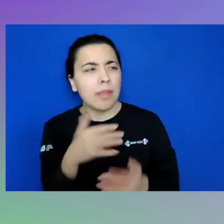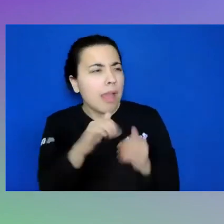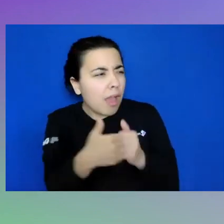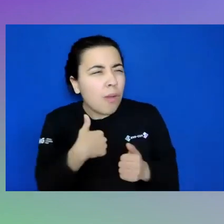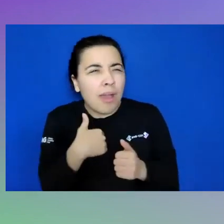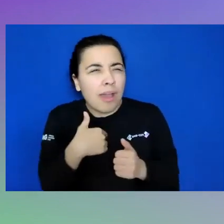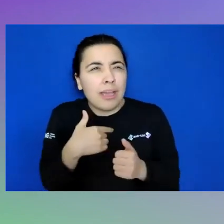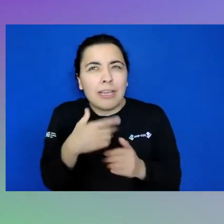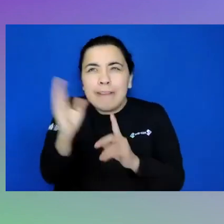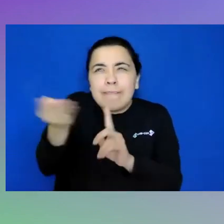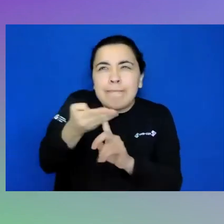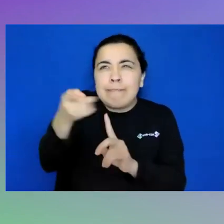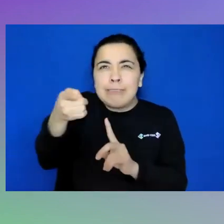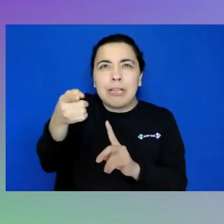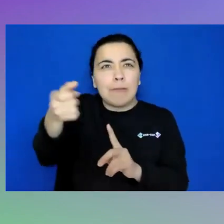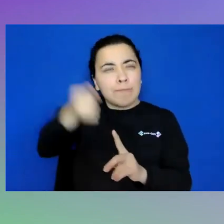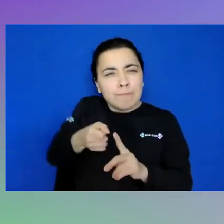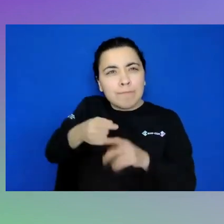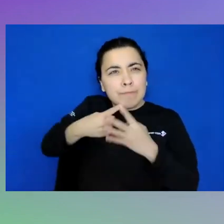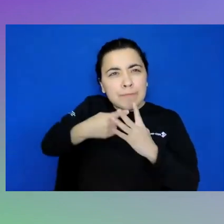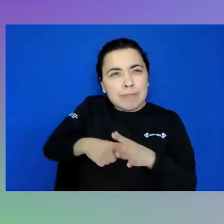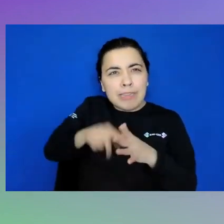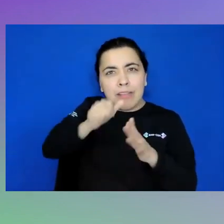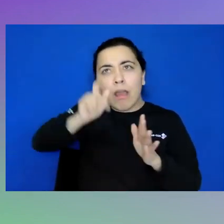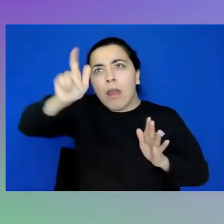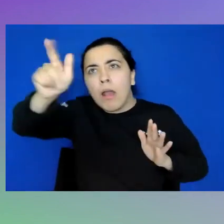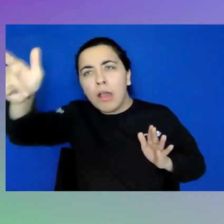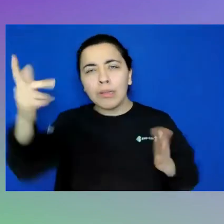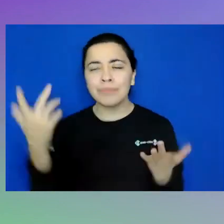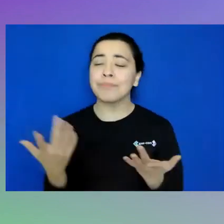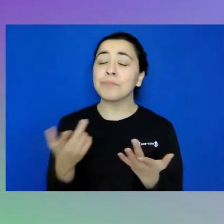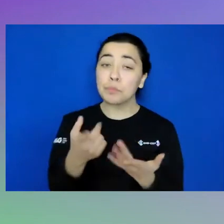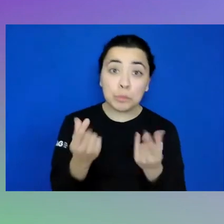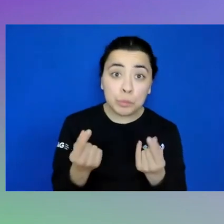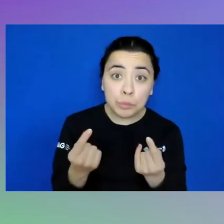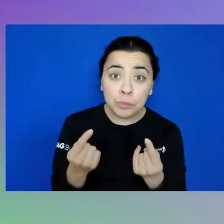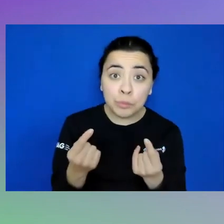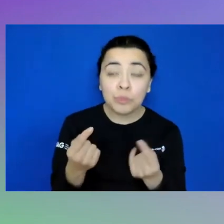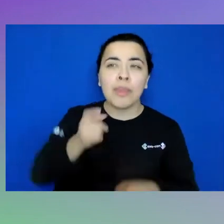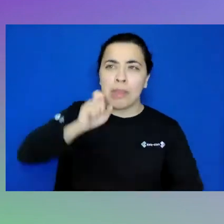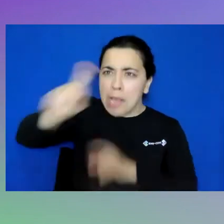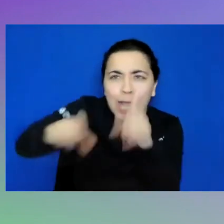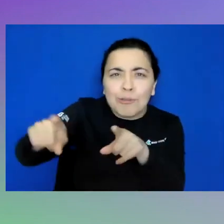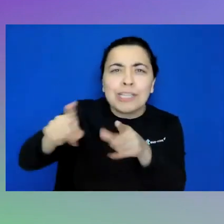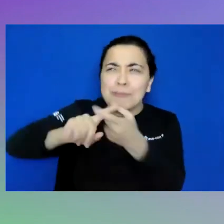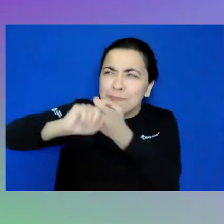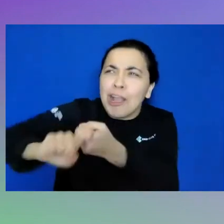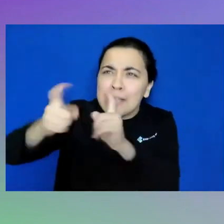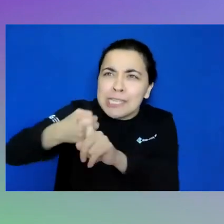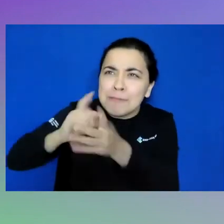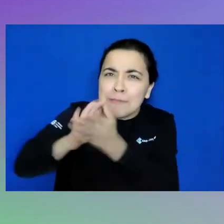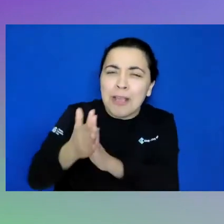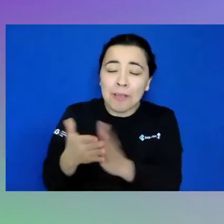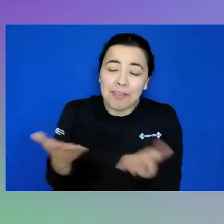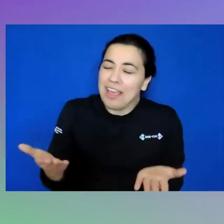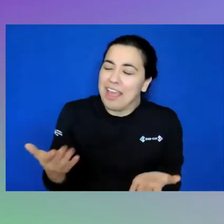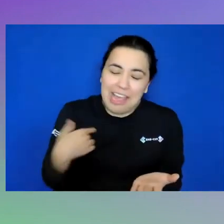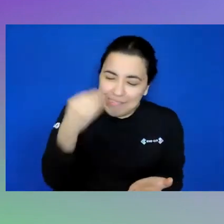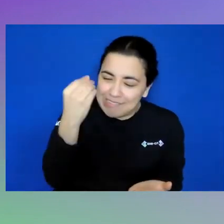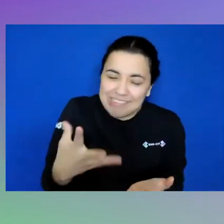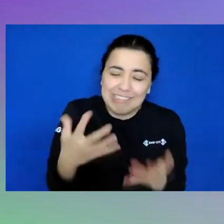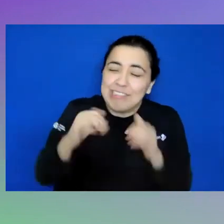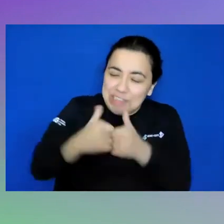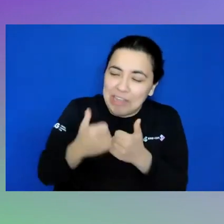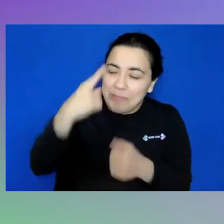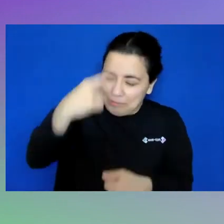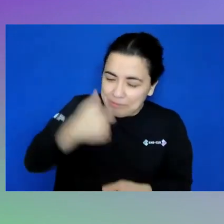It can be challenging. I'm not going to pretend like it's not difficult. And I'm also not going to pretend like I get brought in on every conversation that